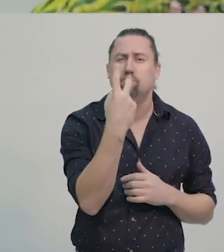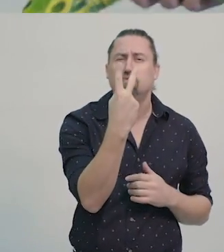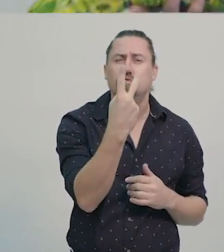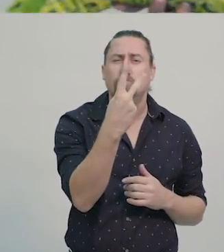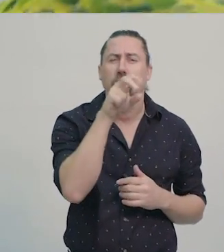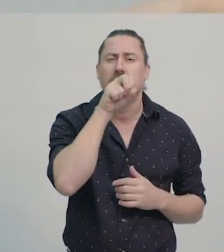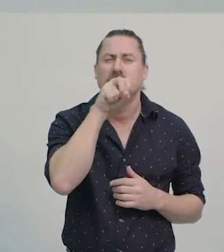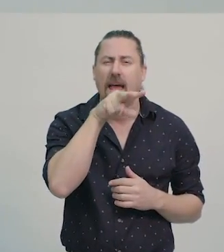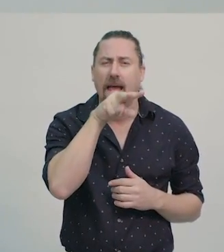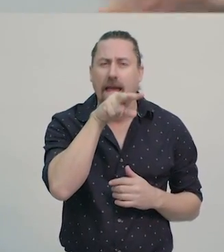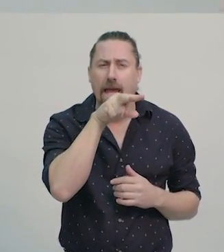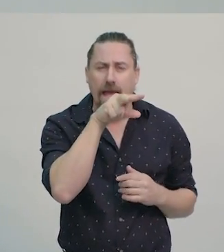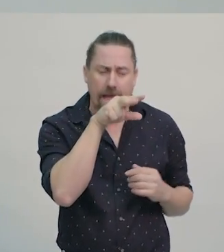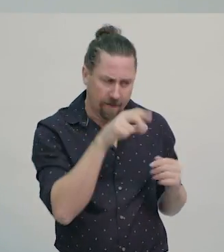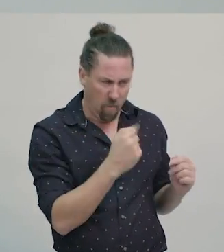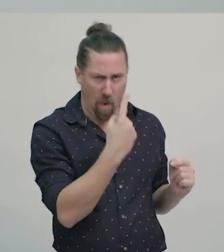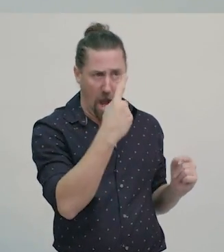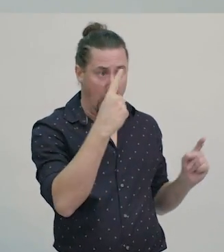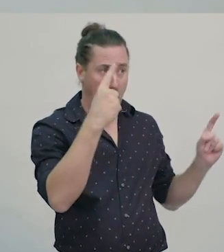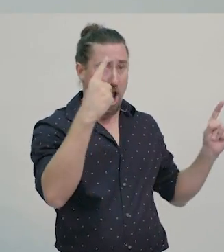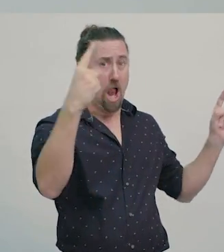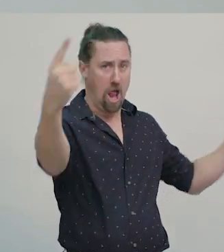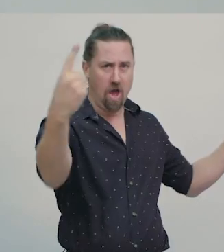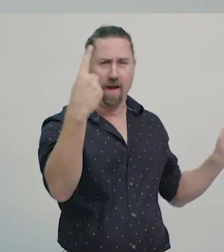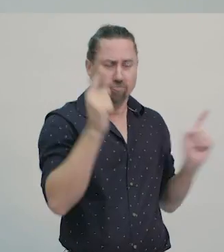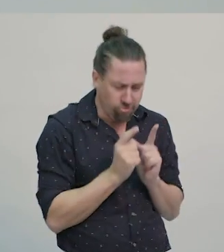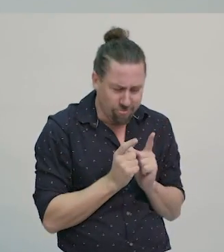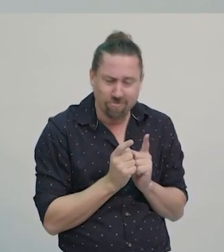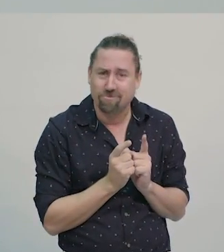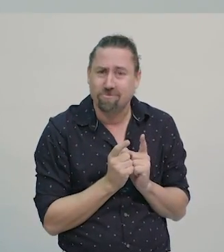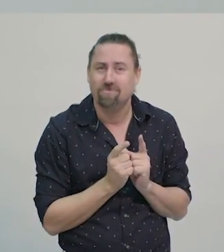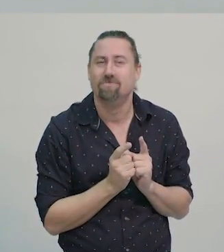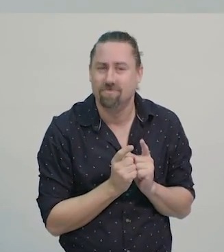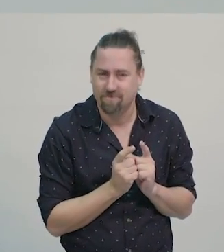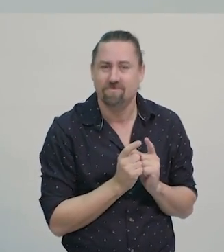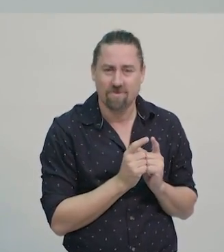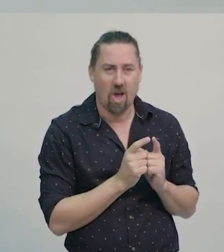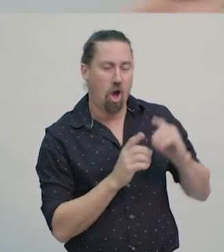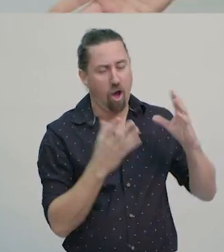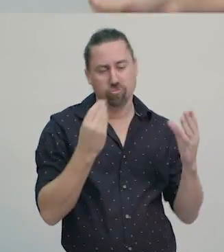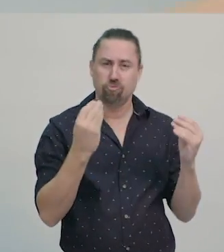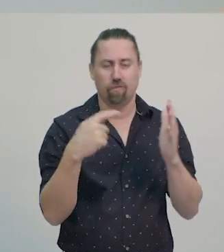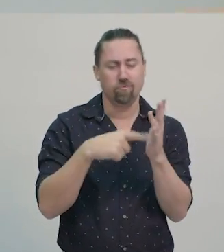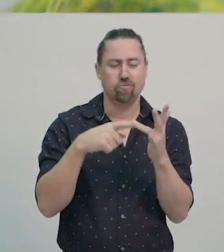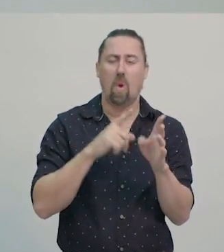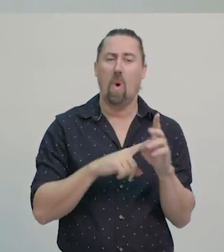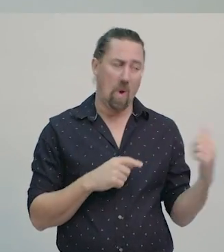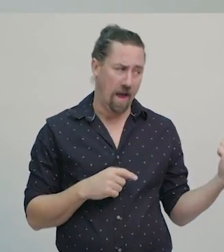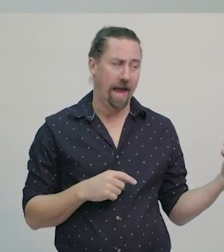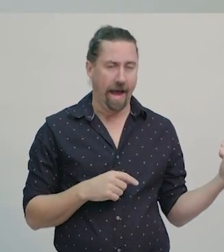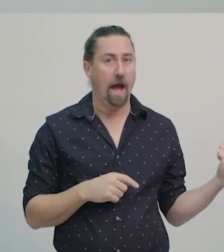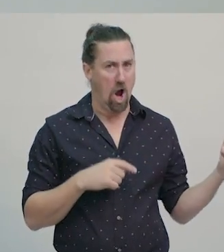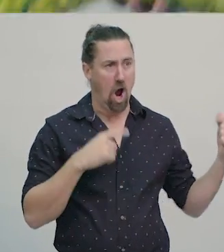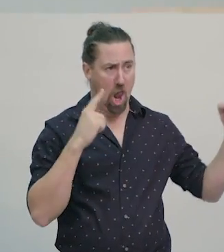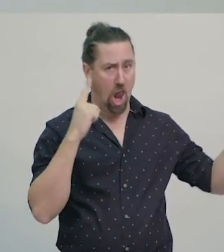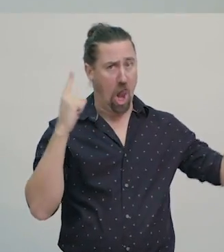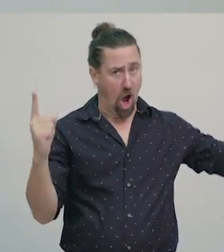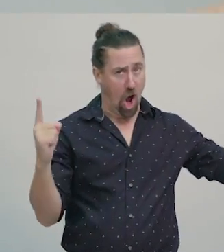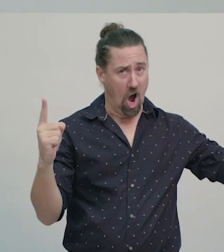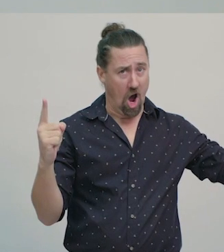wiggly snakes. They're only pretend, so don't be worried. I have